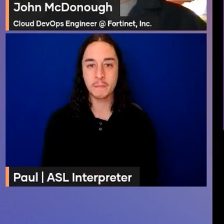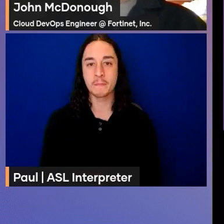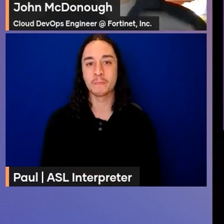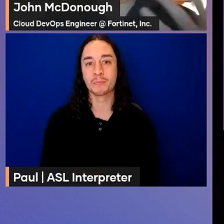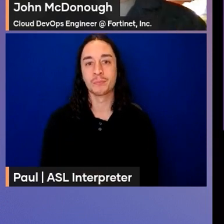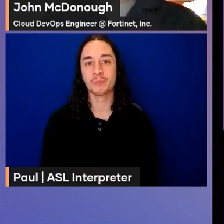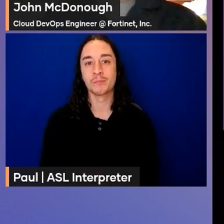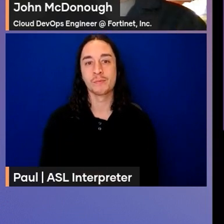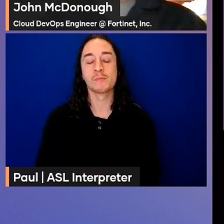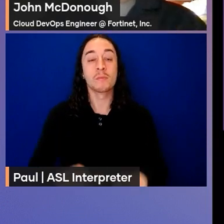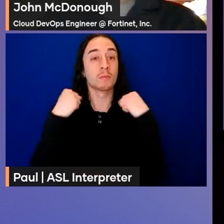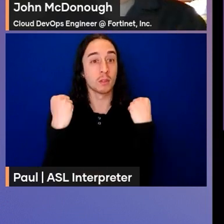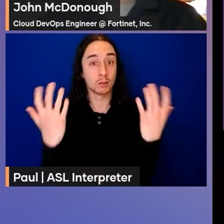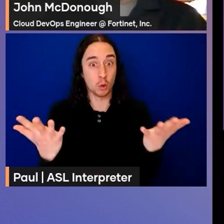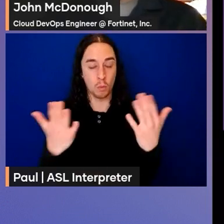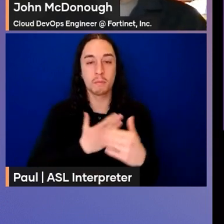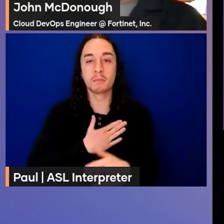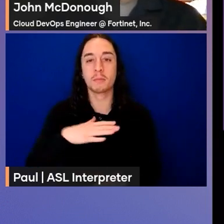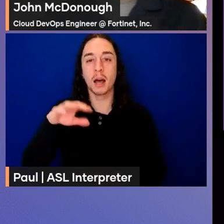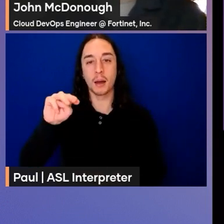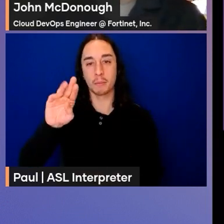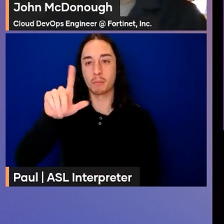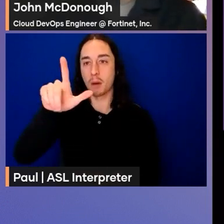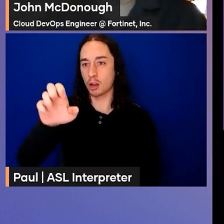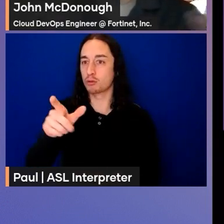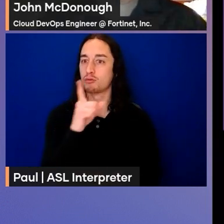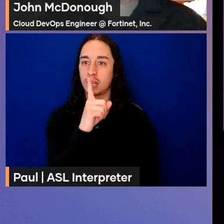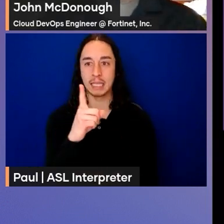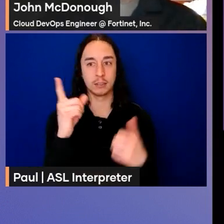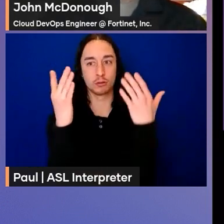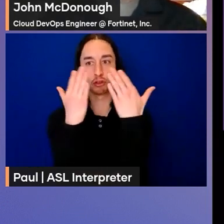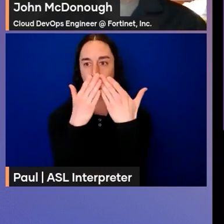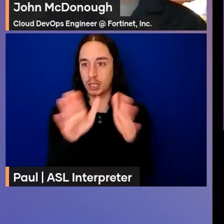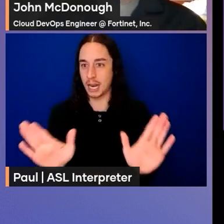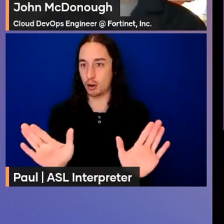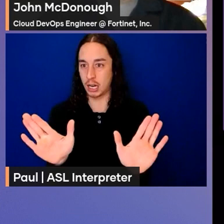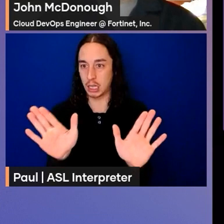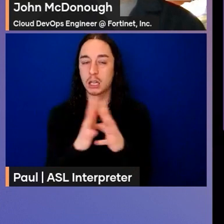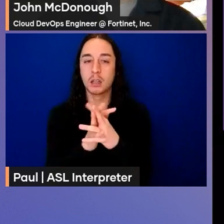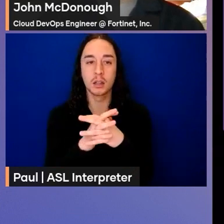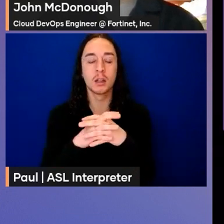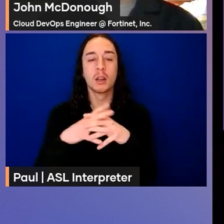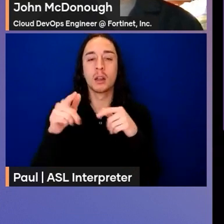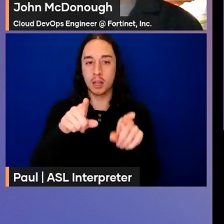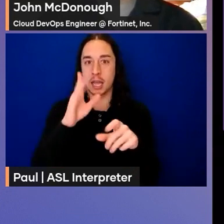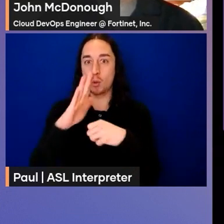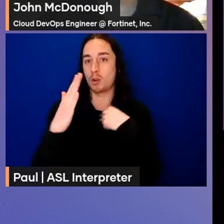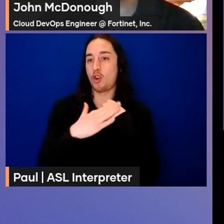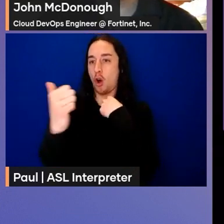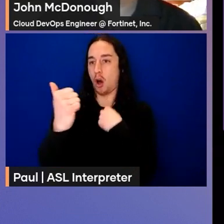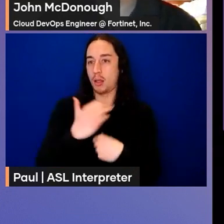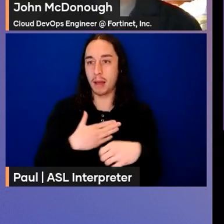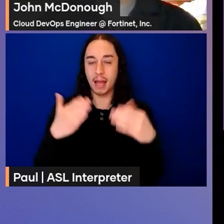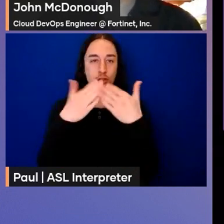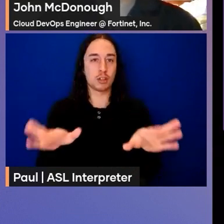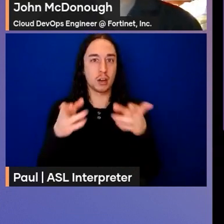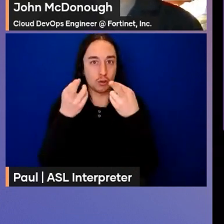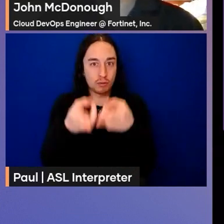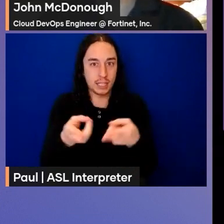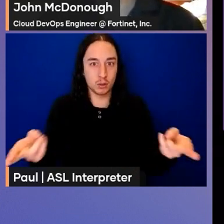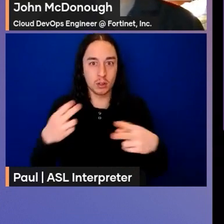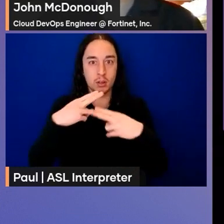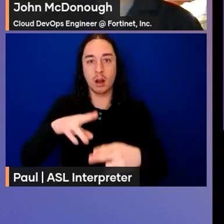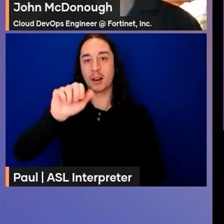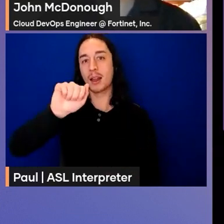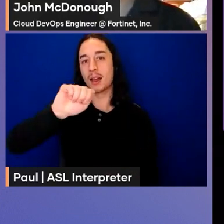So my module, it's very generic. It calls my generic resource called Azure